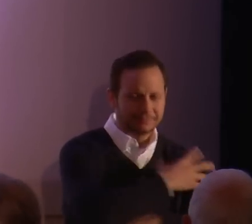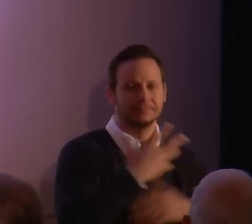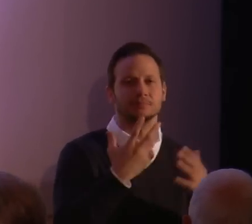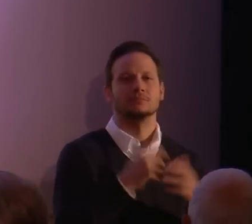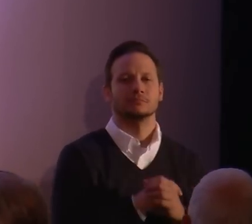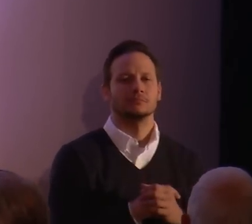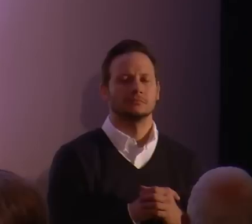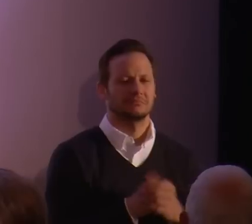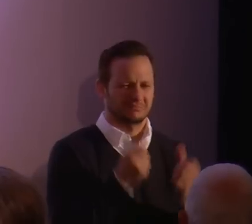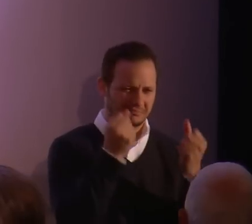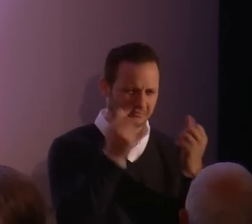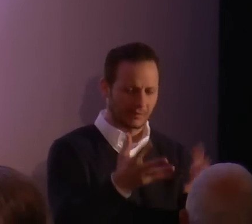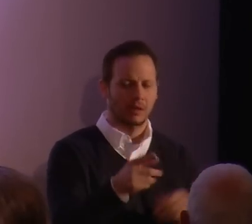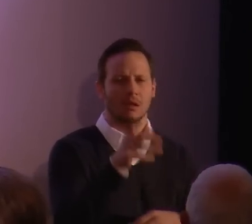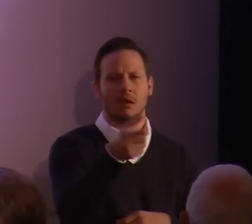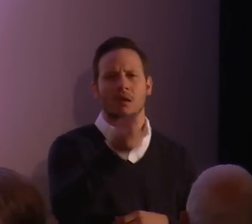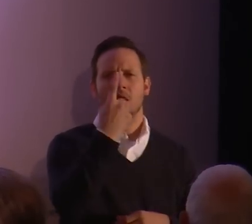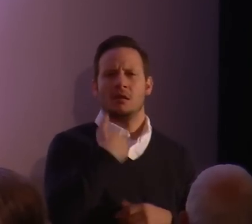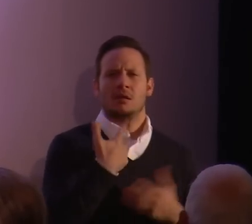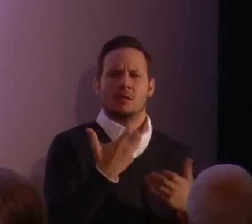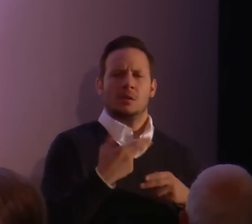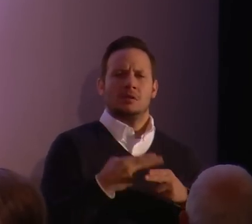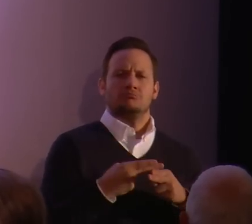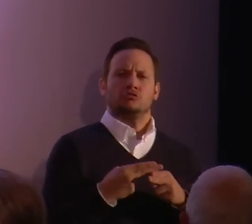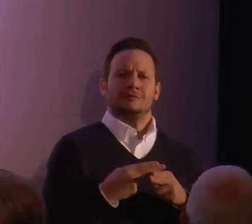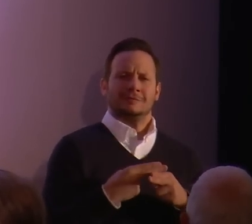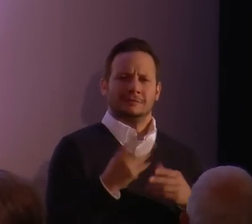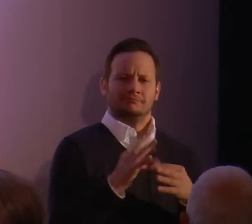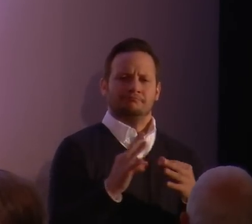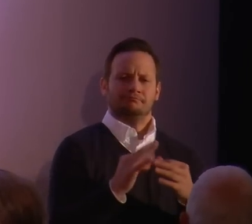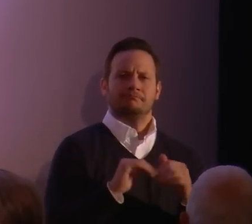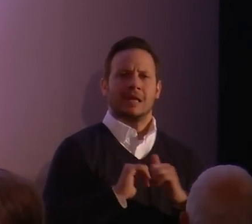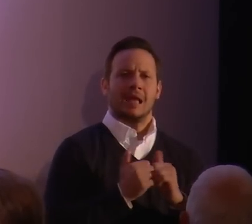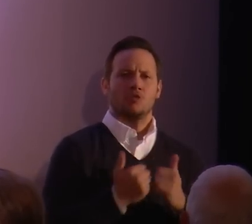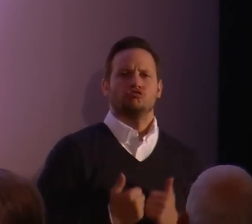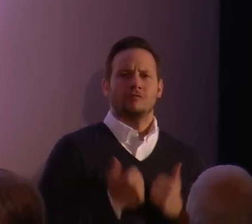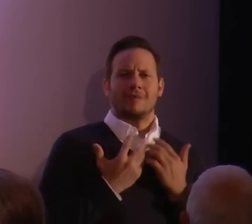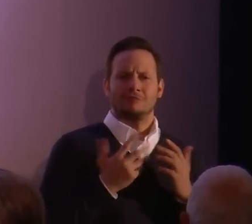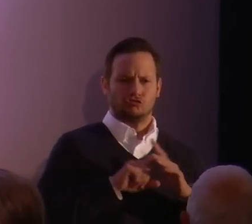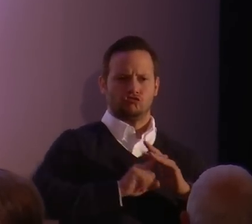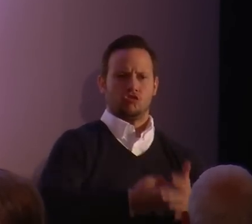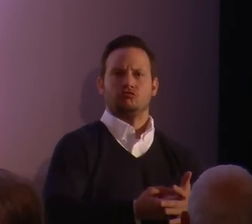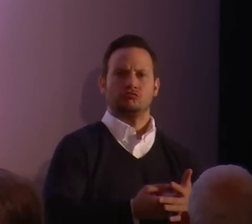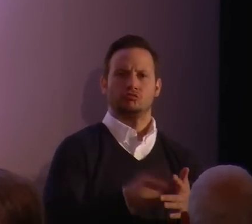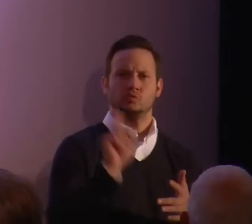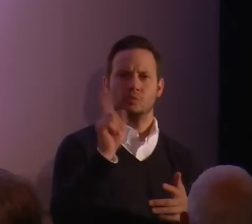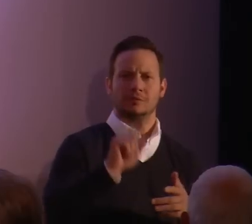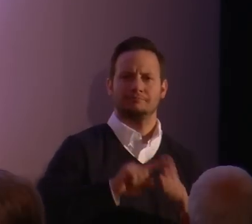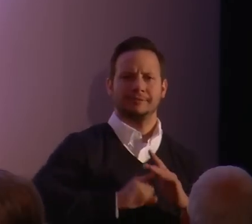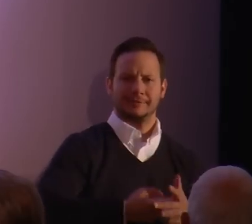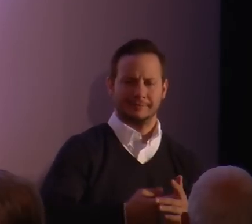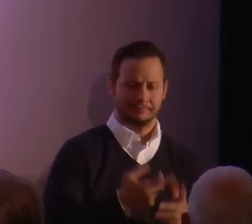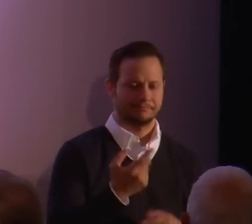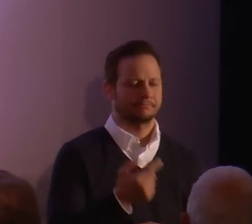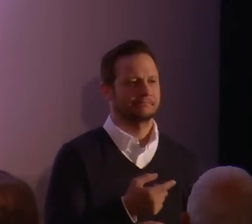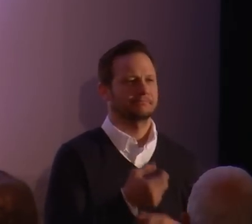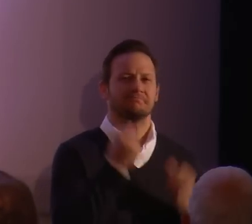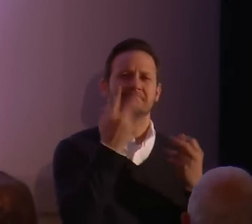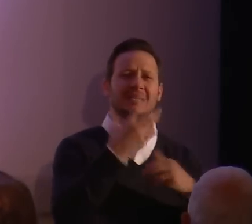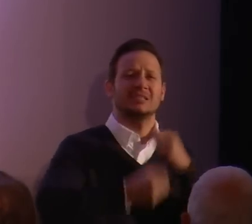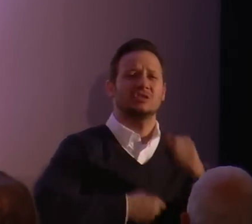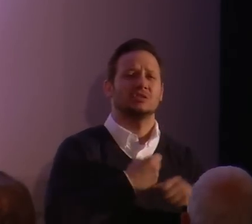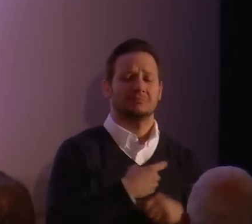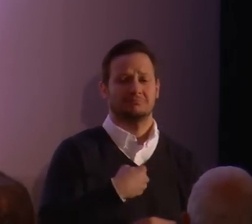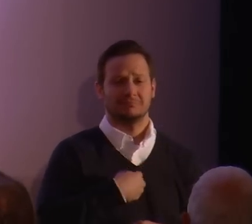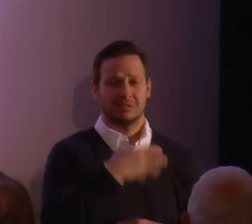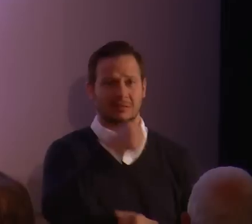nuts and bolts of things today, I want to tell you just a little bit about how this Survivor journey got started in the first place. For years, my husband and